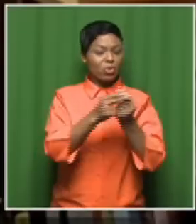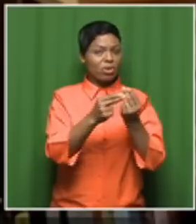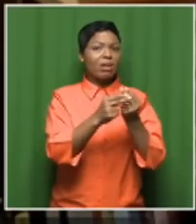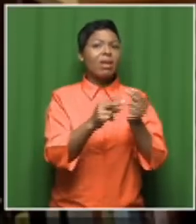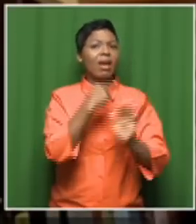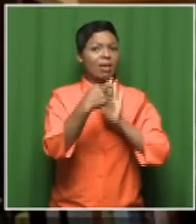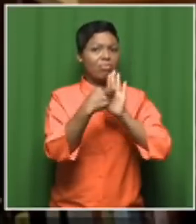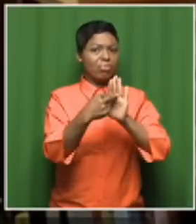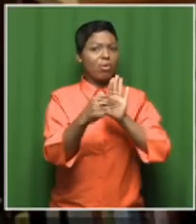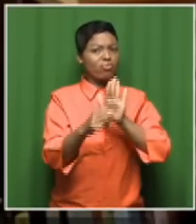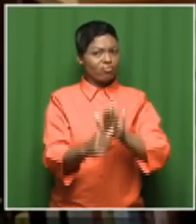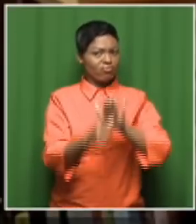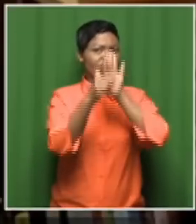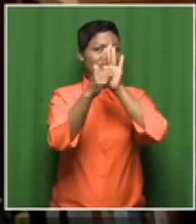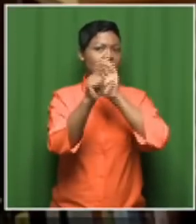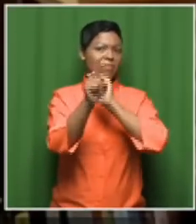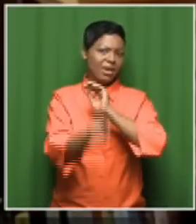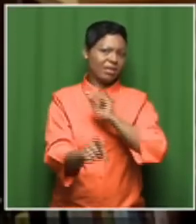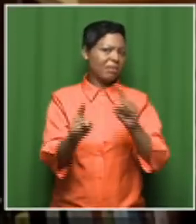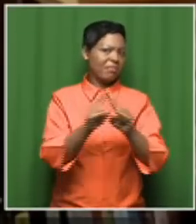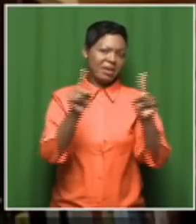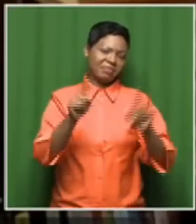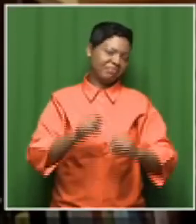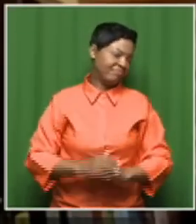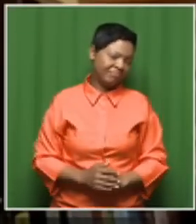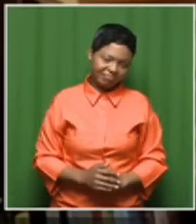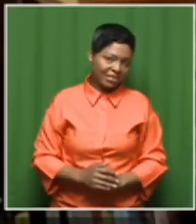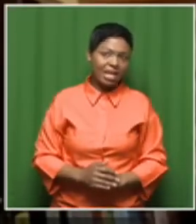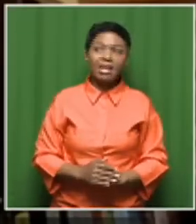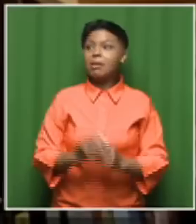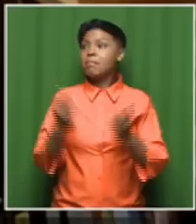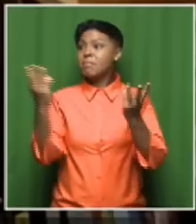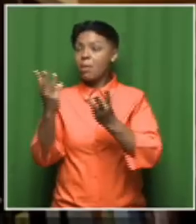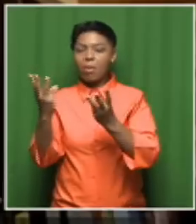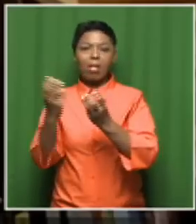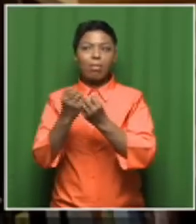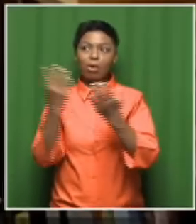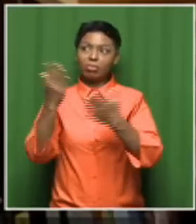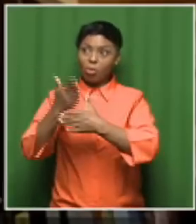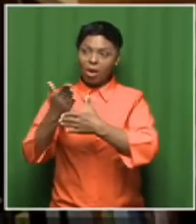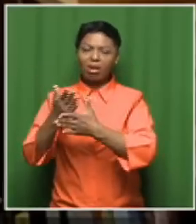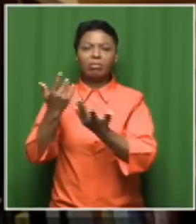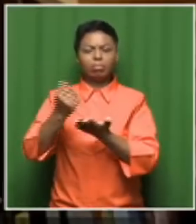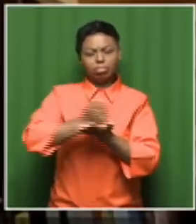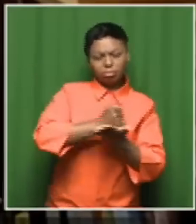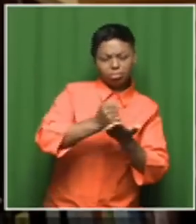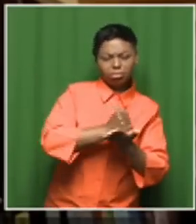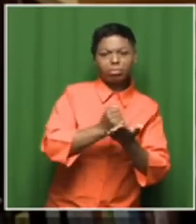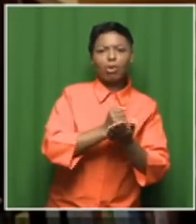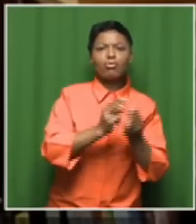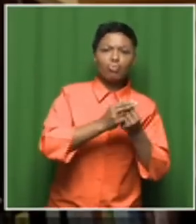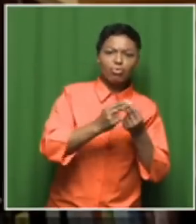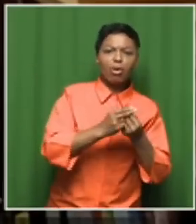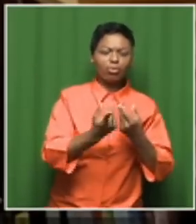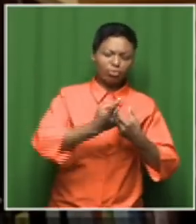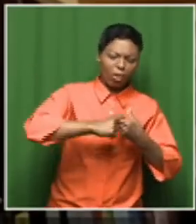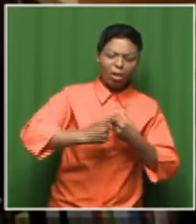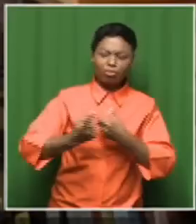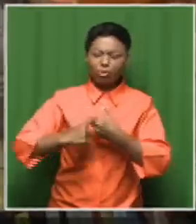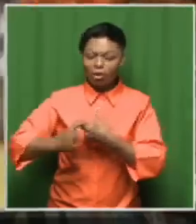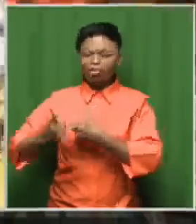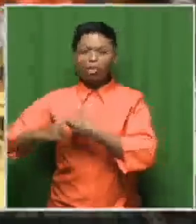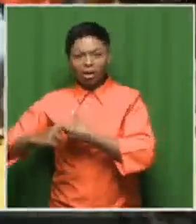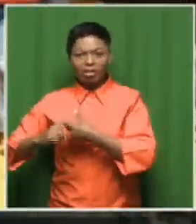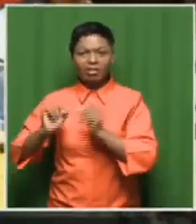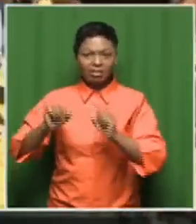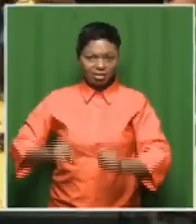have declined in terms of membership, in terms of relevance, in terms of political clout that they